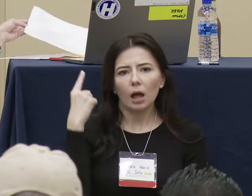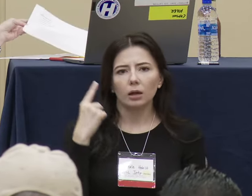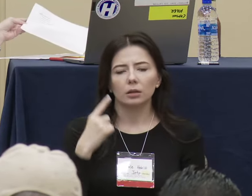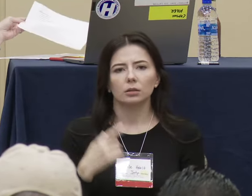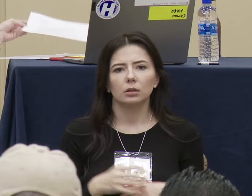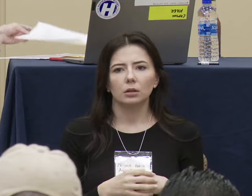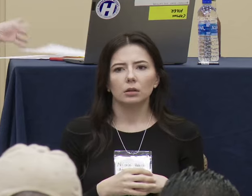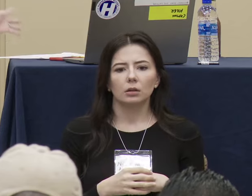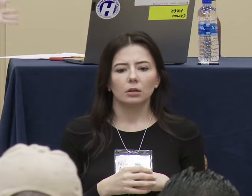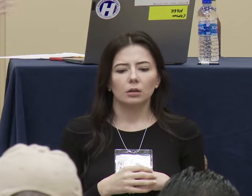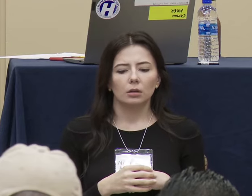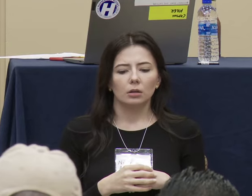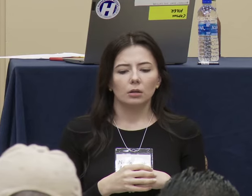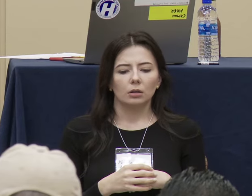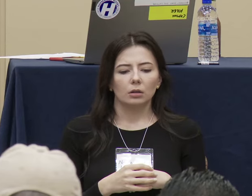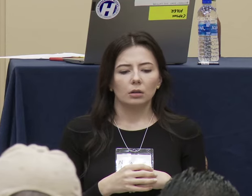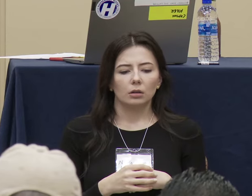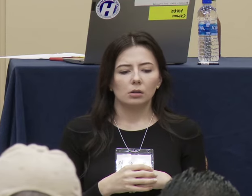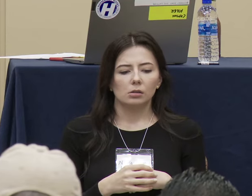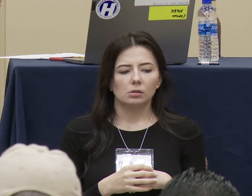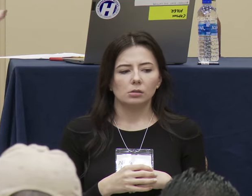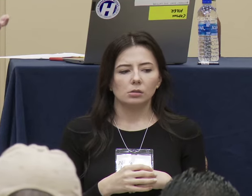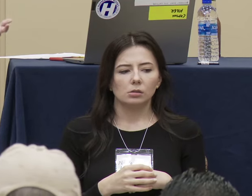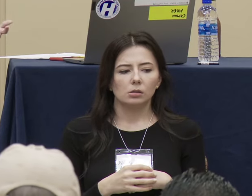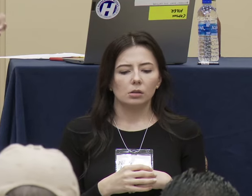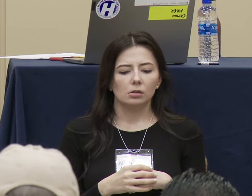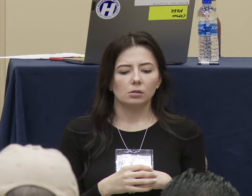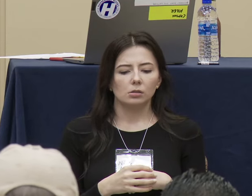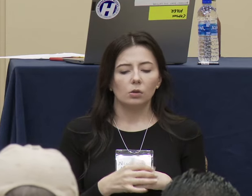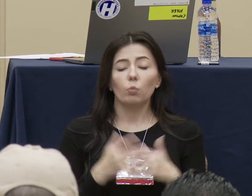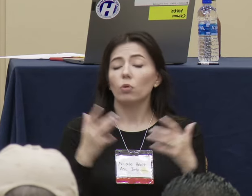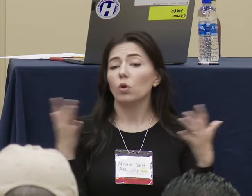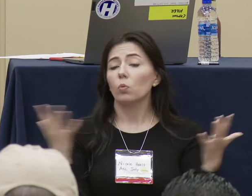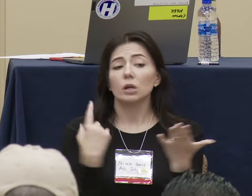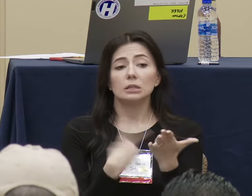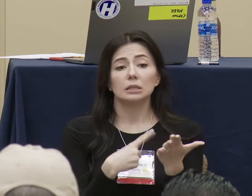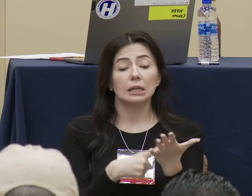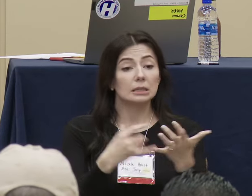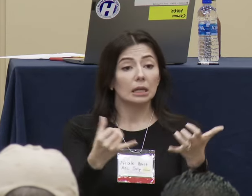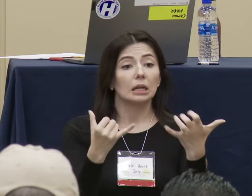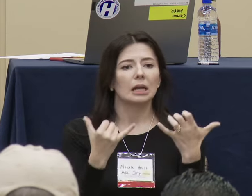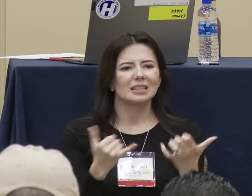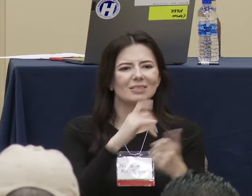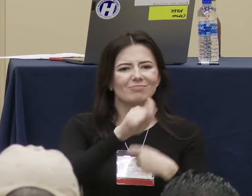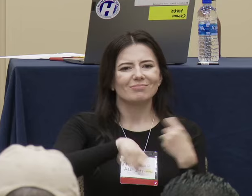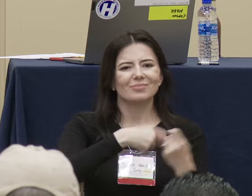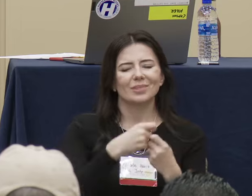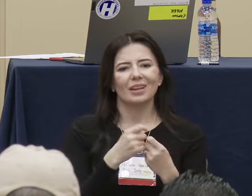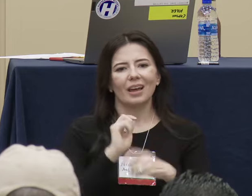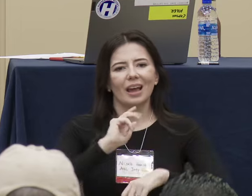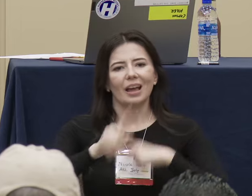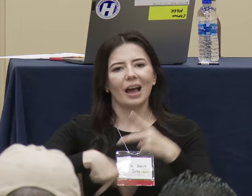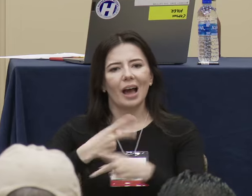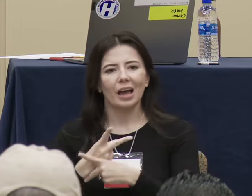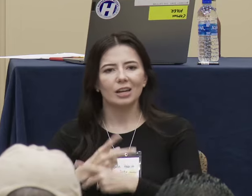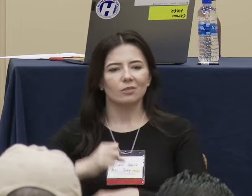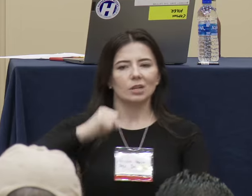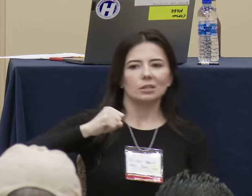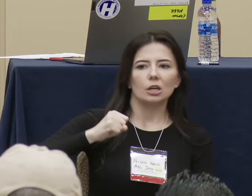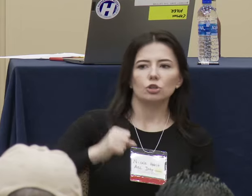So what I want to talk about today is a particular form of resistance to